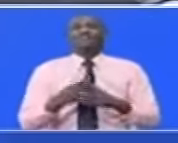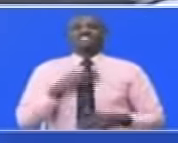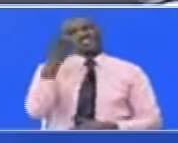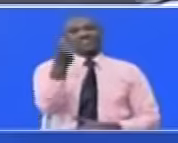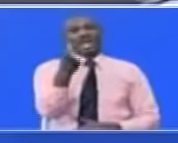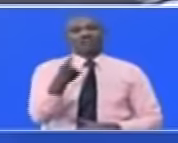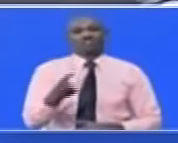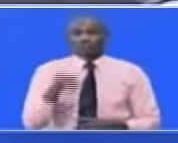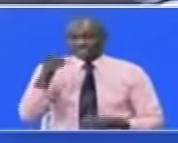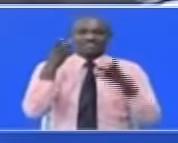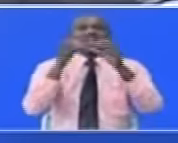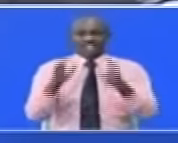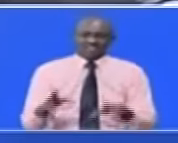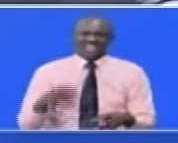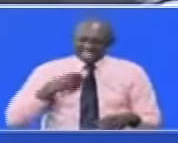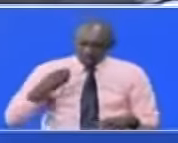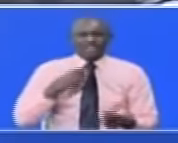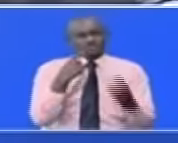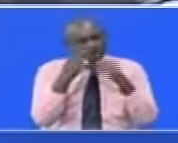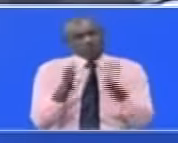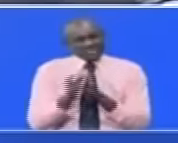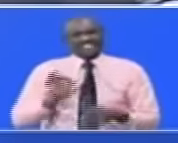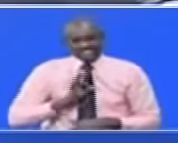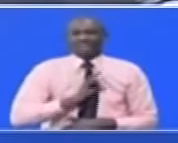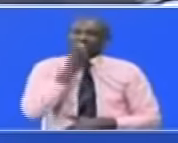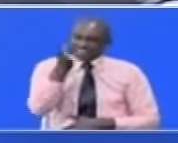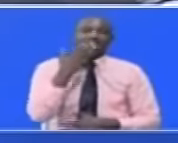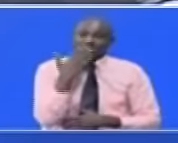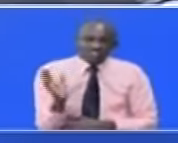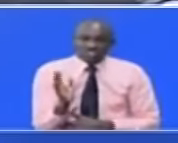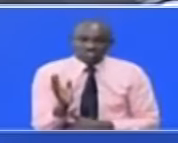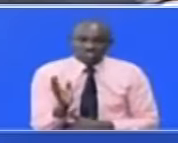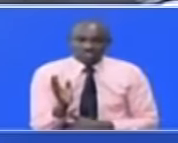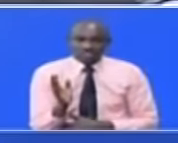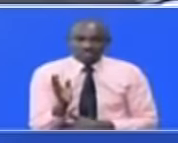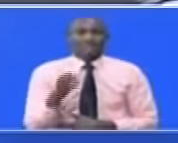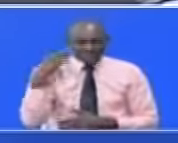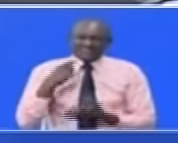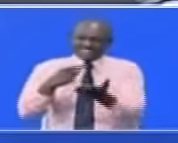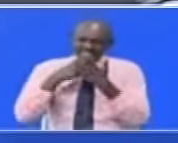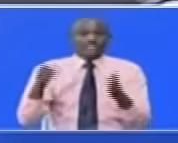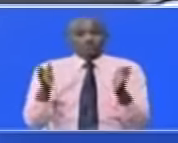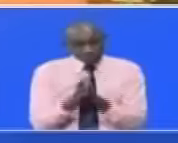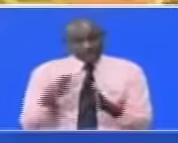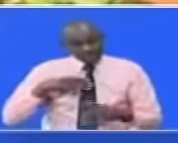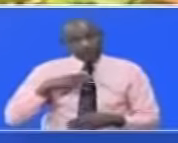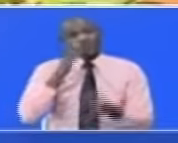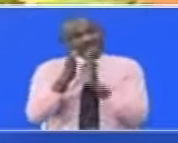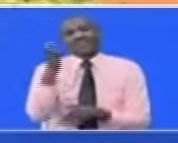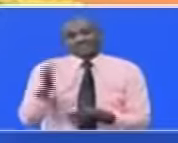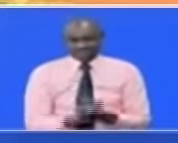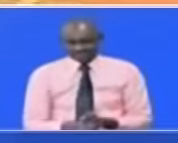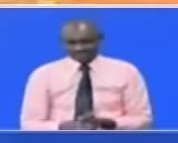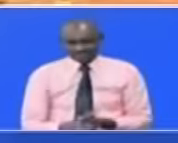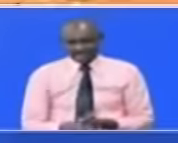I have had very detailed discussions with the staff of the Kenya National Examination Council. I had discussions with your people in planning. And in